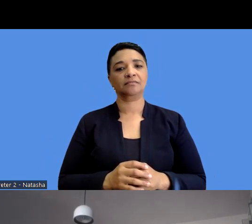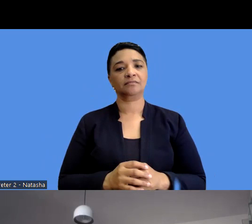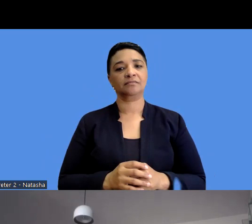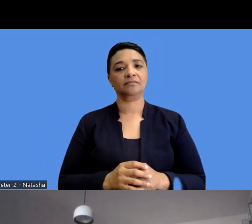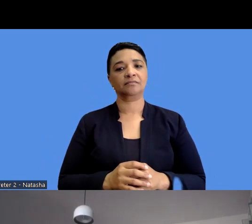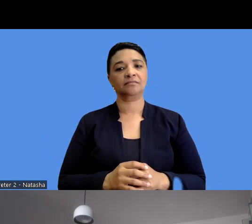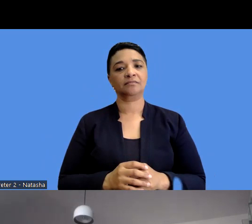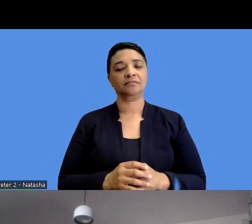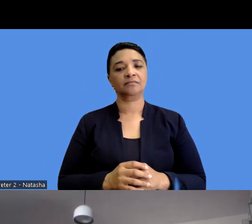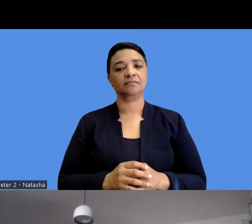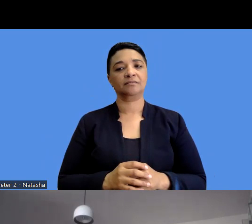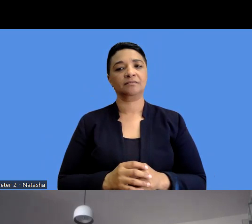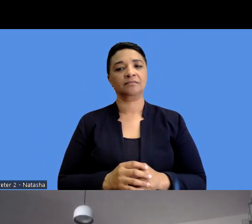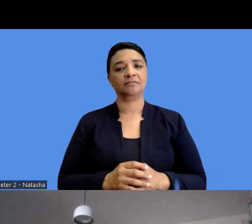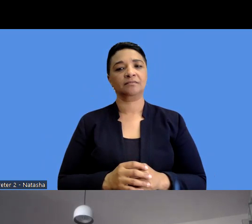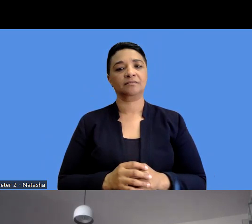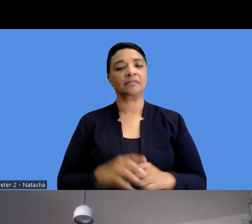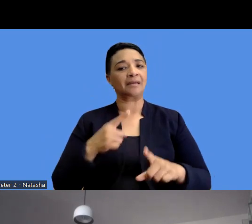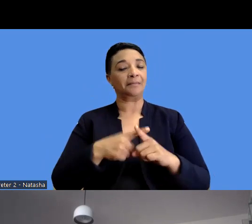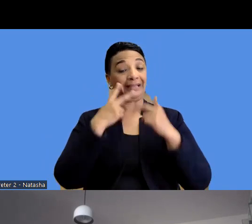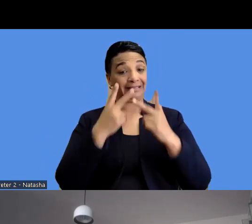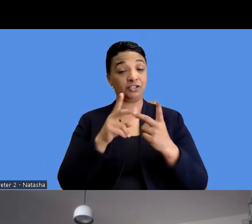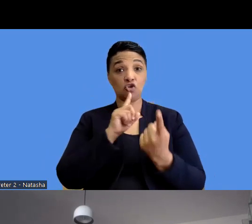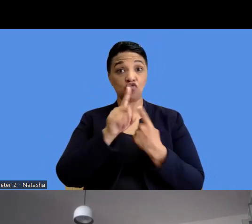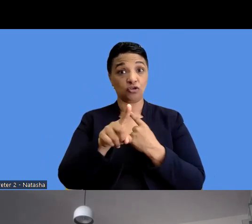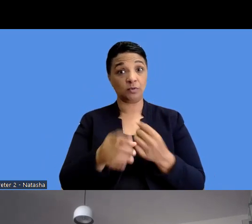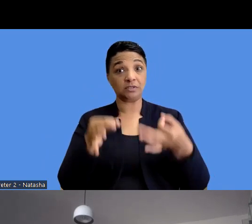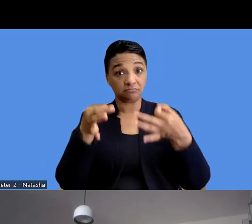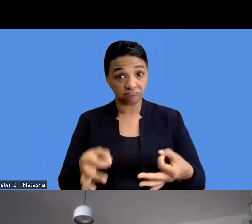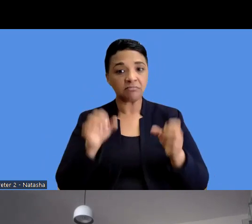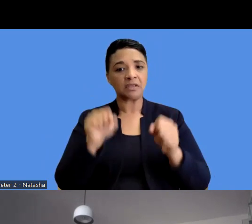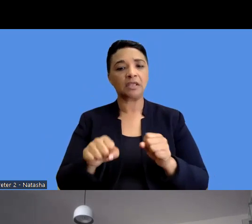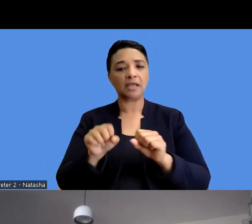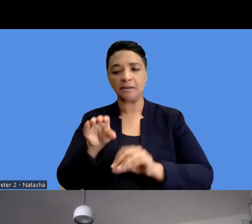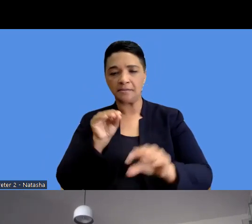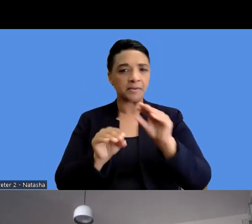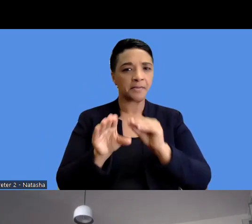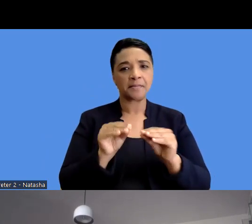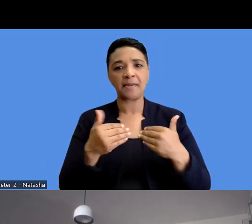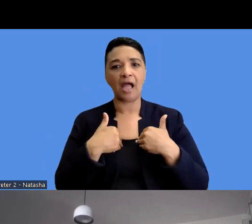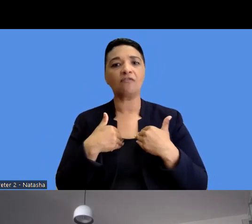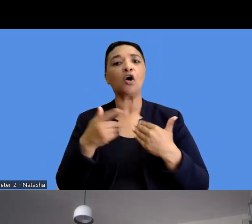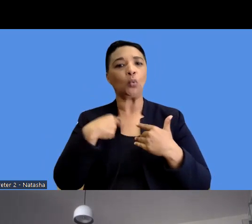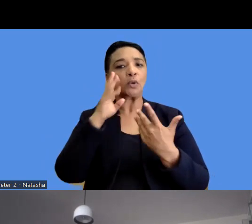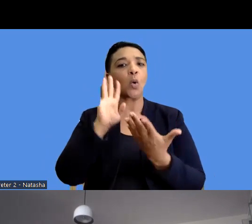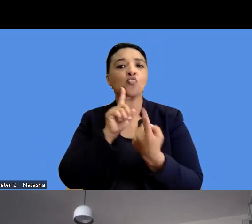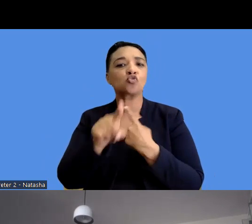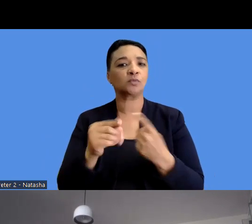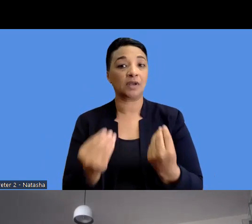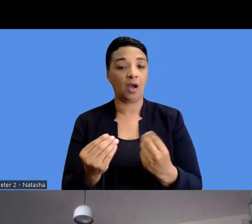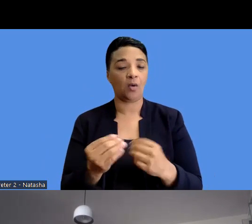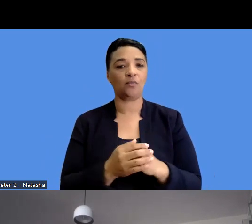listening to the communities affected. What were the common challenges? Just to mention the top